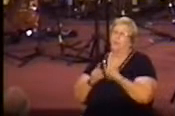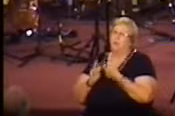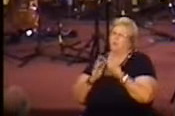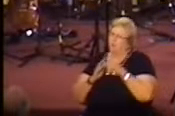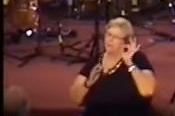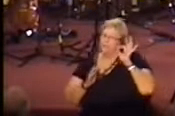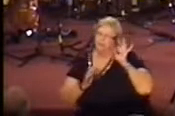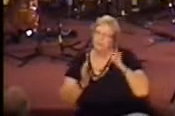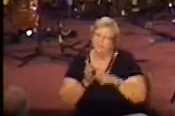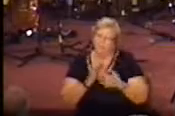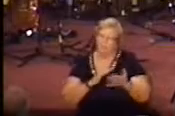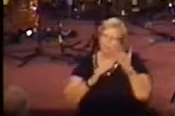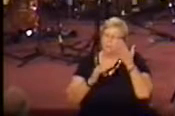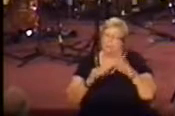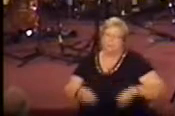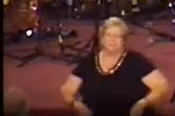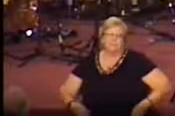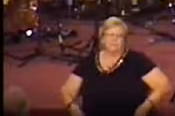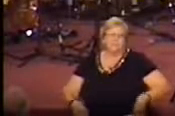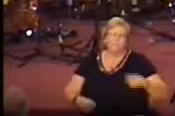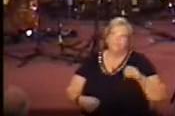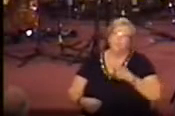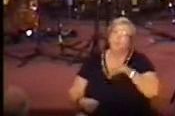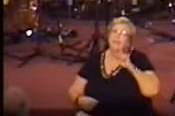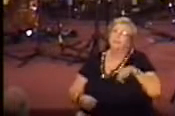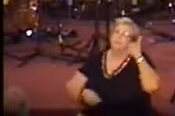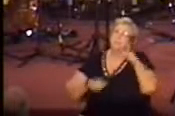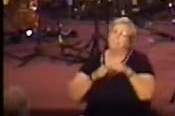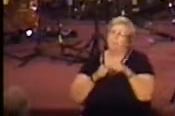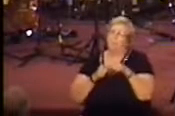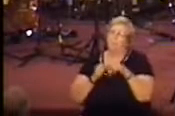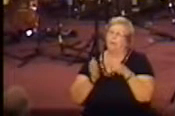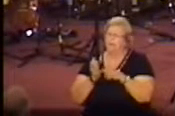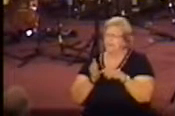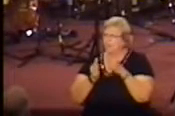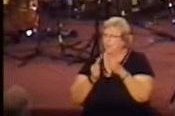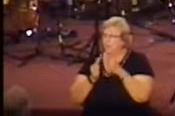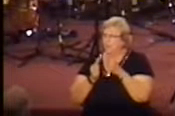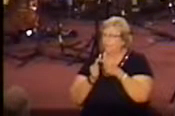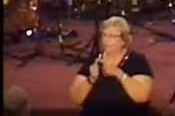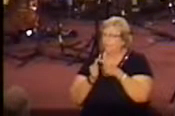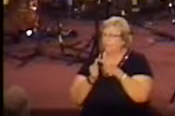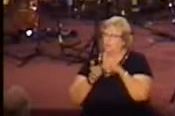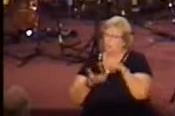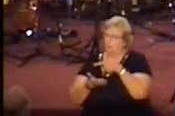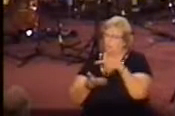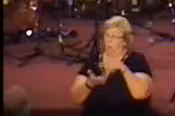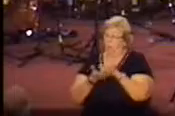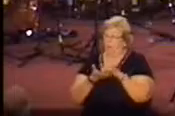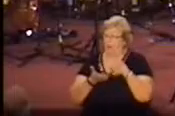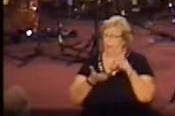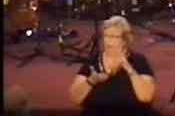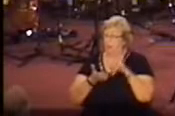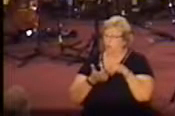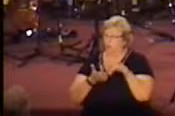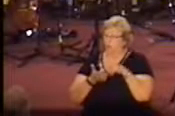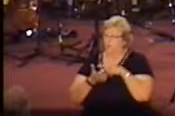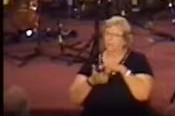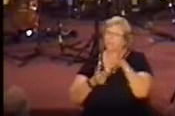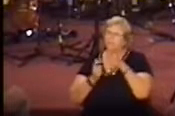morning. You know, we need to remember this first poem that I'm about to read. It was from a seventh